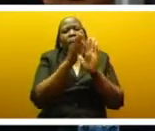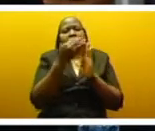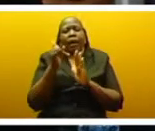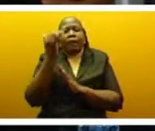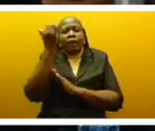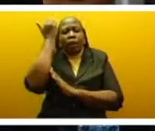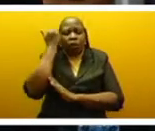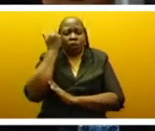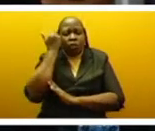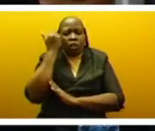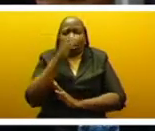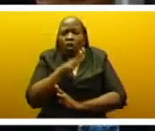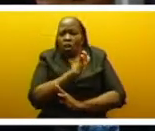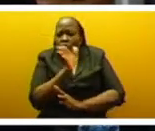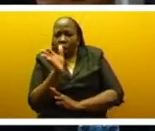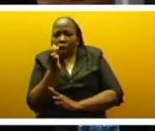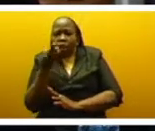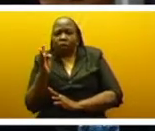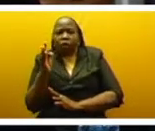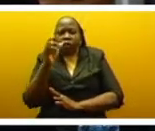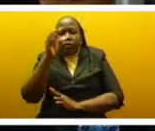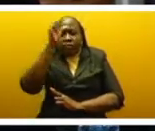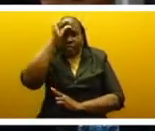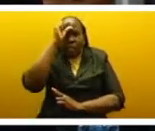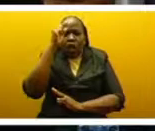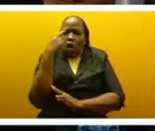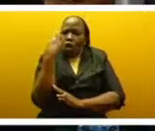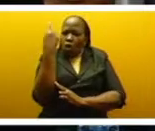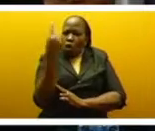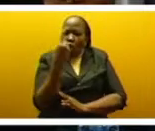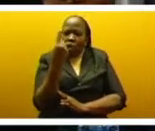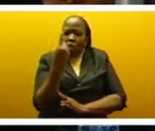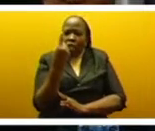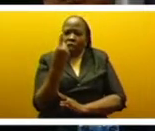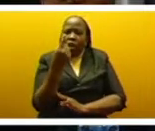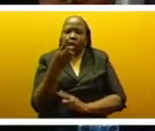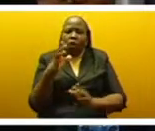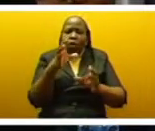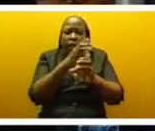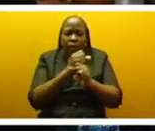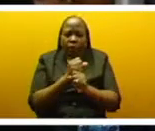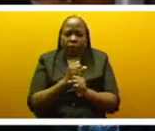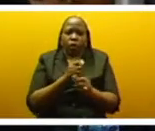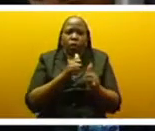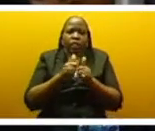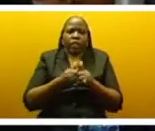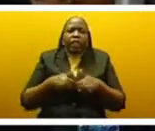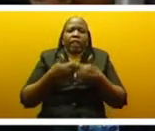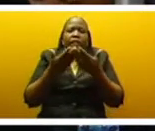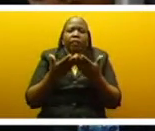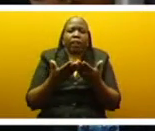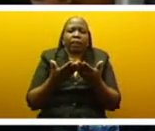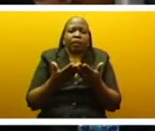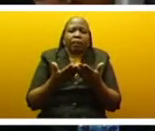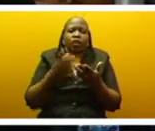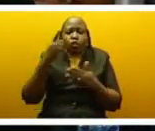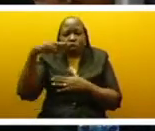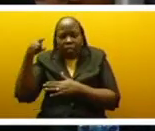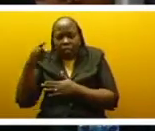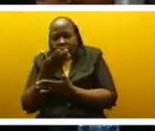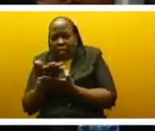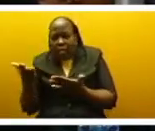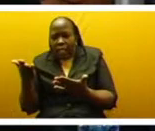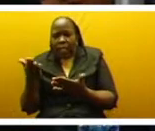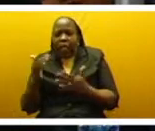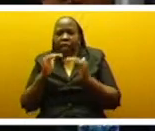of state. The only organ under our constitutional framework permitted to correct at any level, let alone